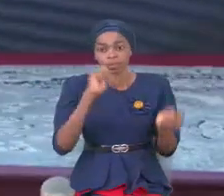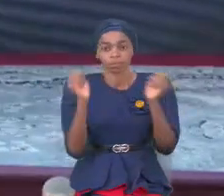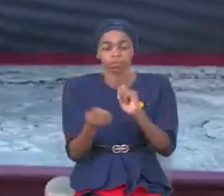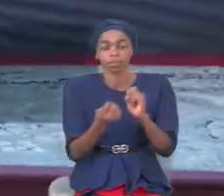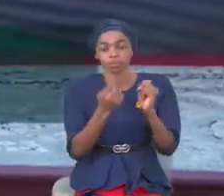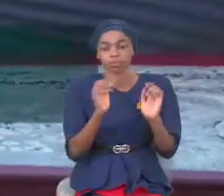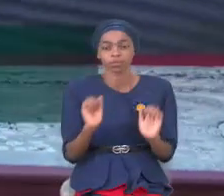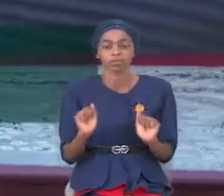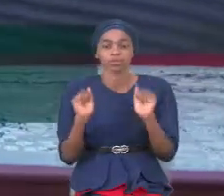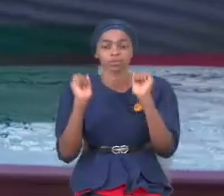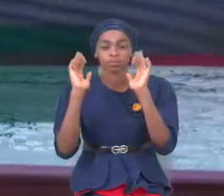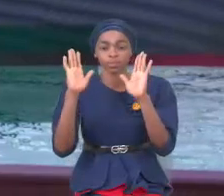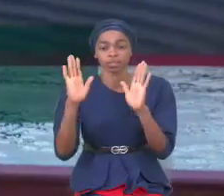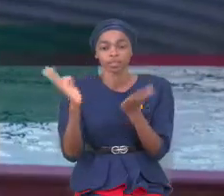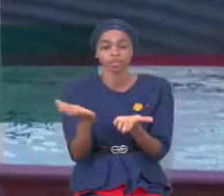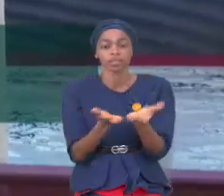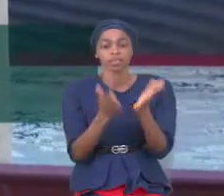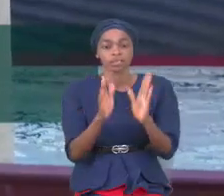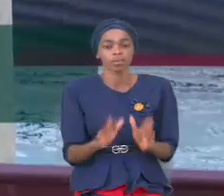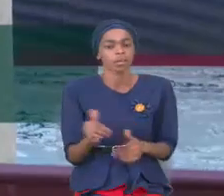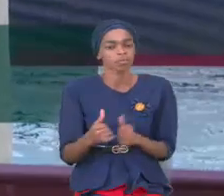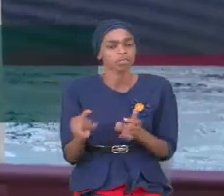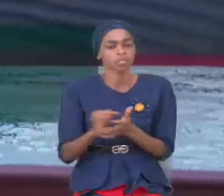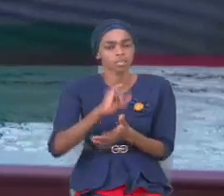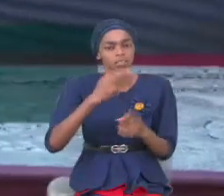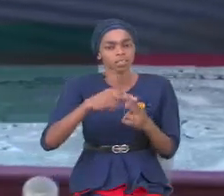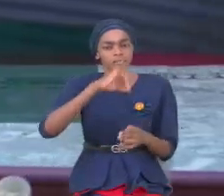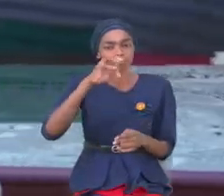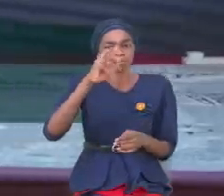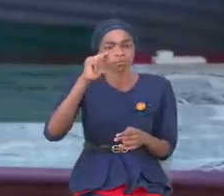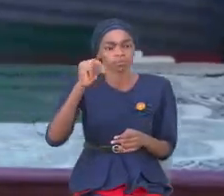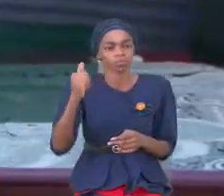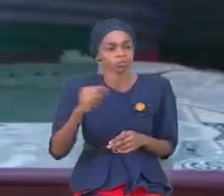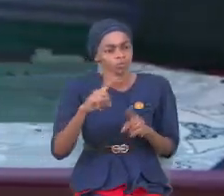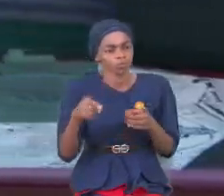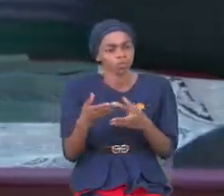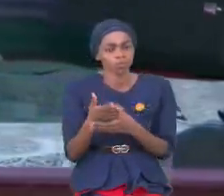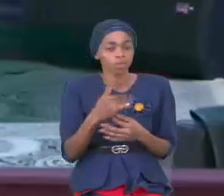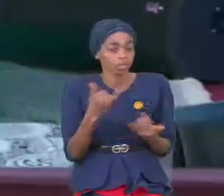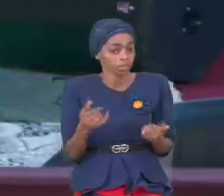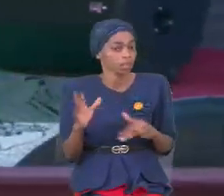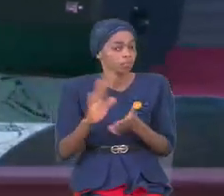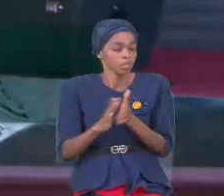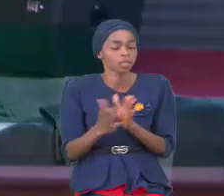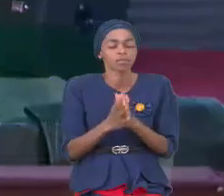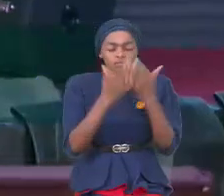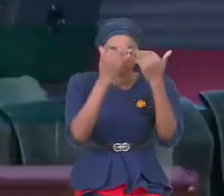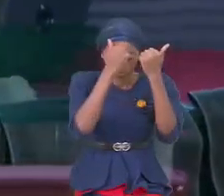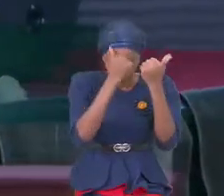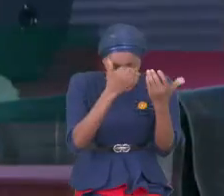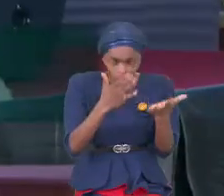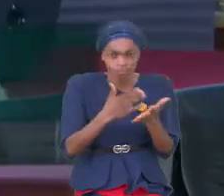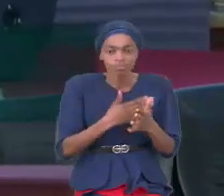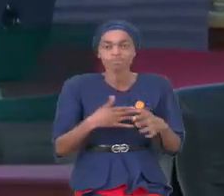through, he became transformed and he became submissive, a servant of the Lord, a slave to